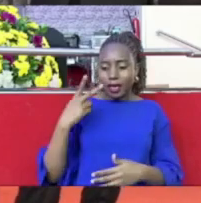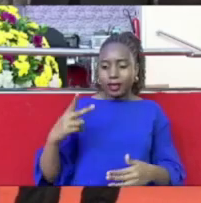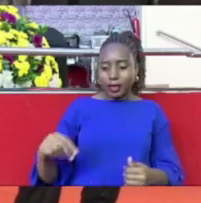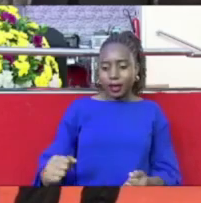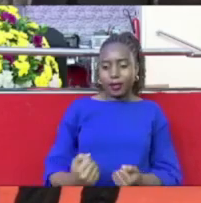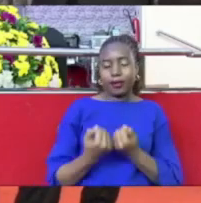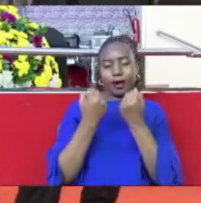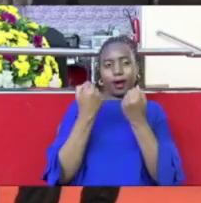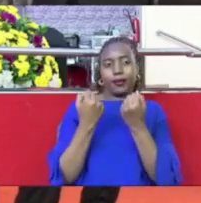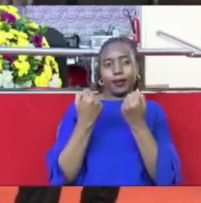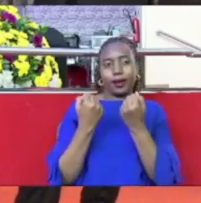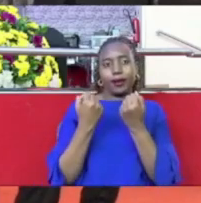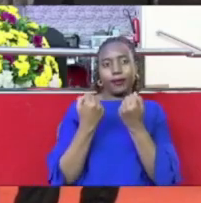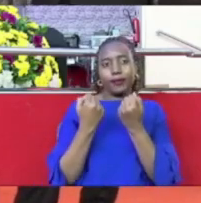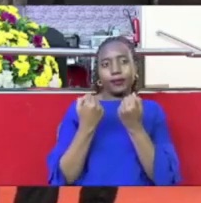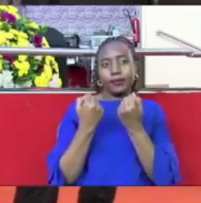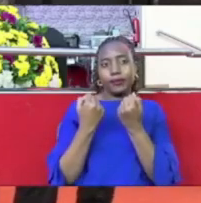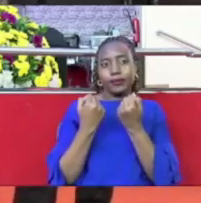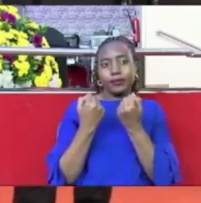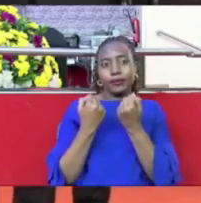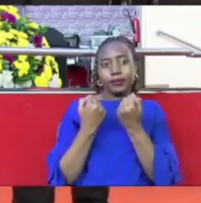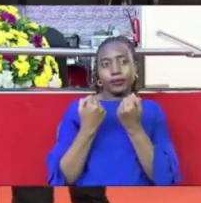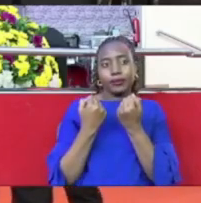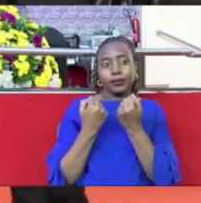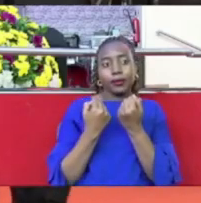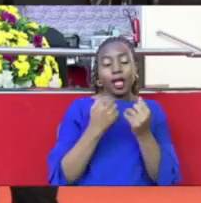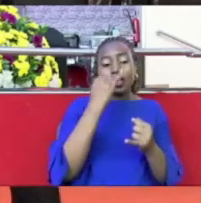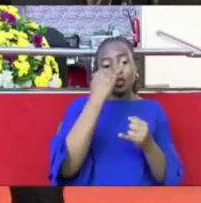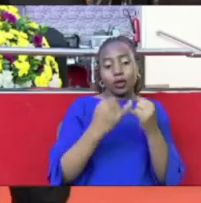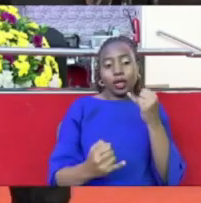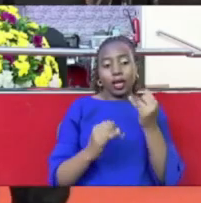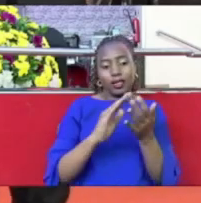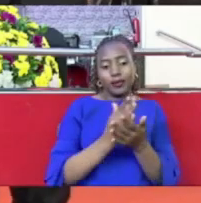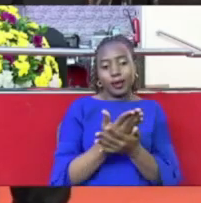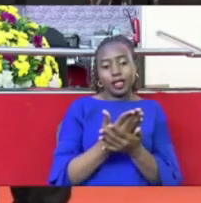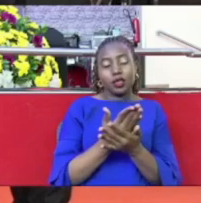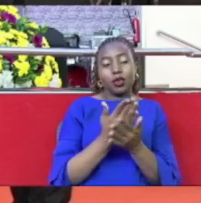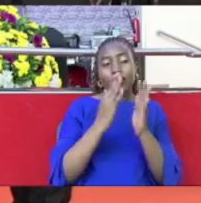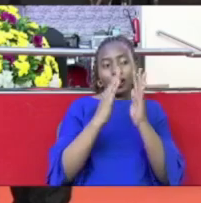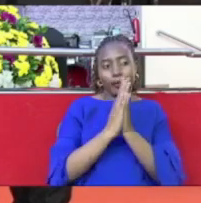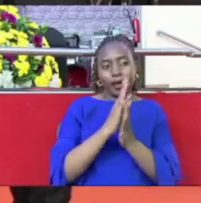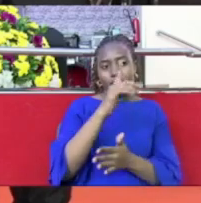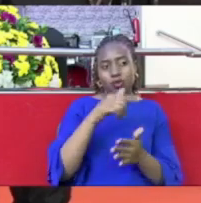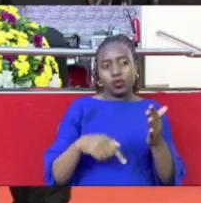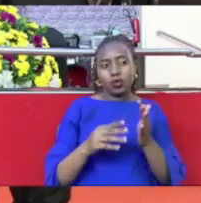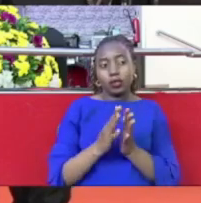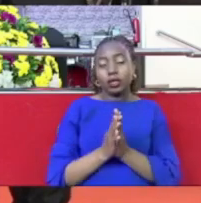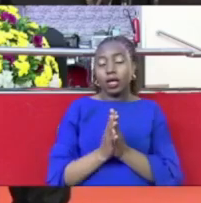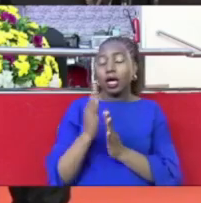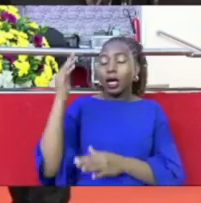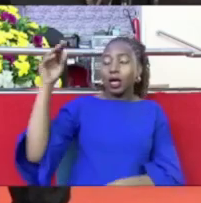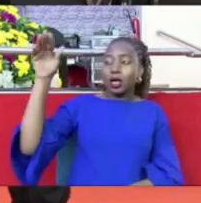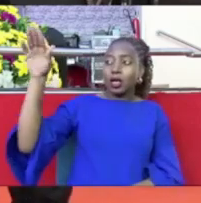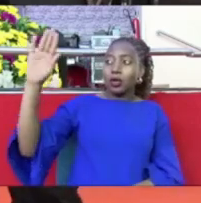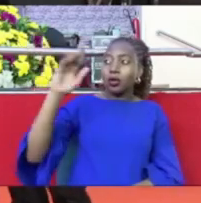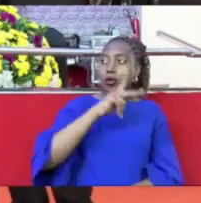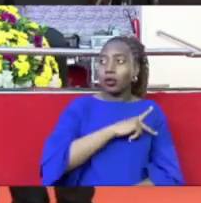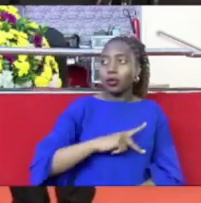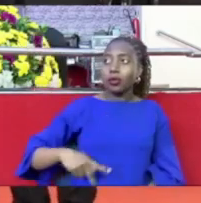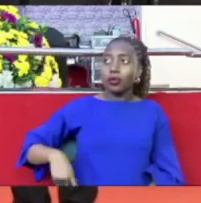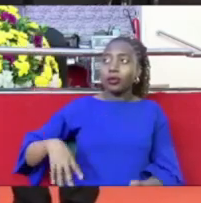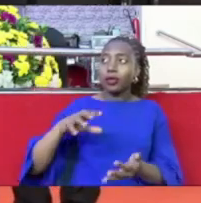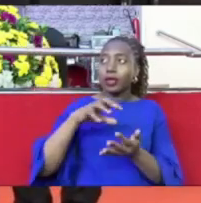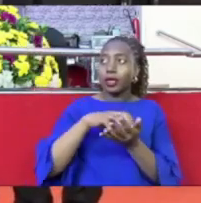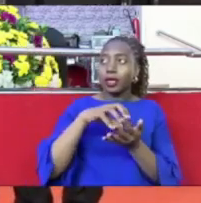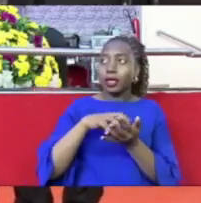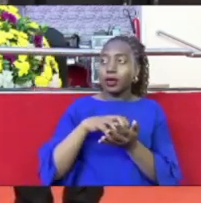ya kusema mambo ambayo utaona yakitimia. The last part of the prayer, sehemu ya mwisho, is your kingdom, and